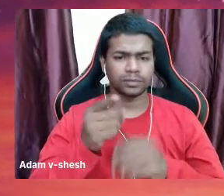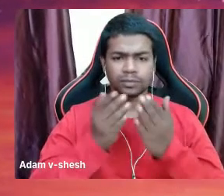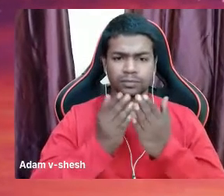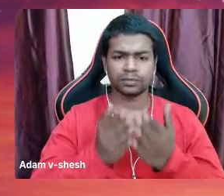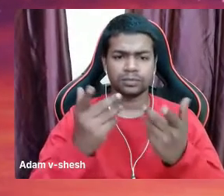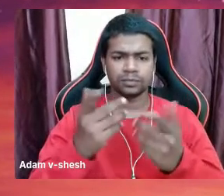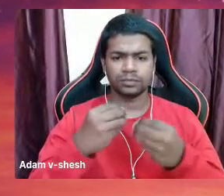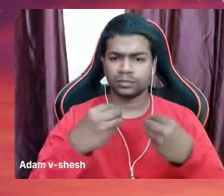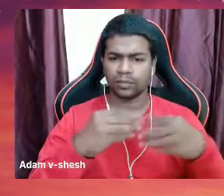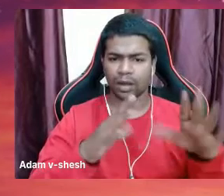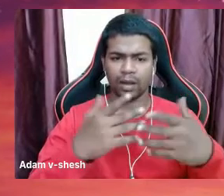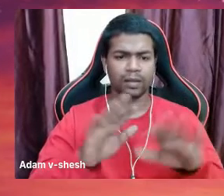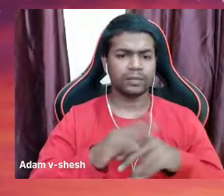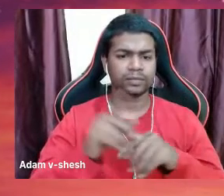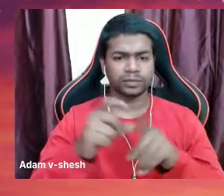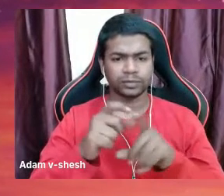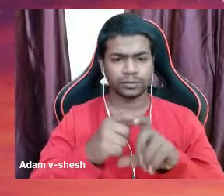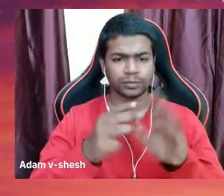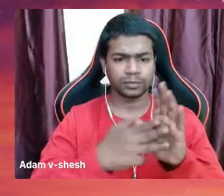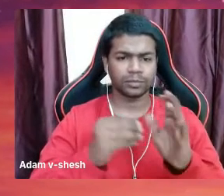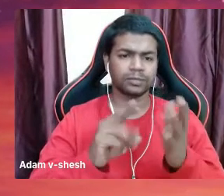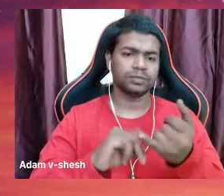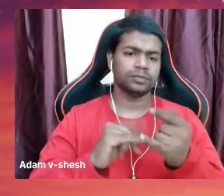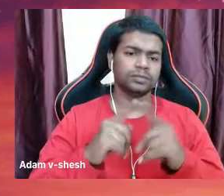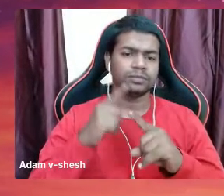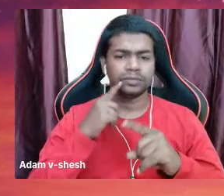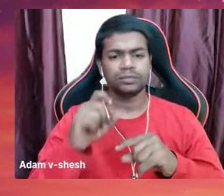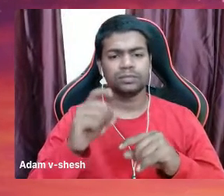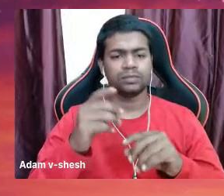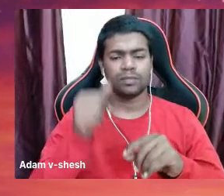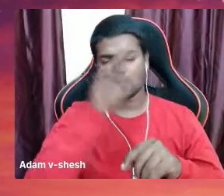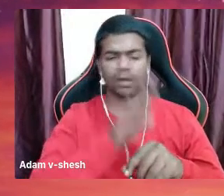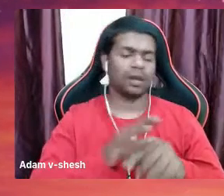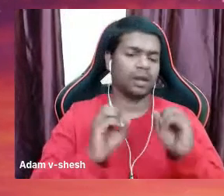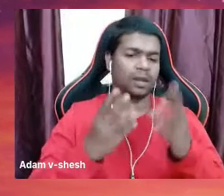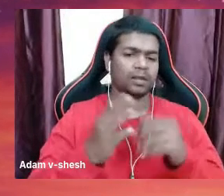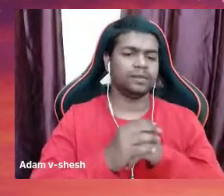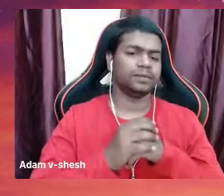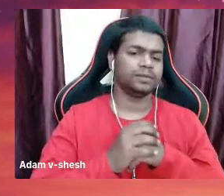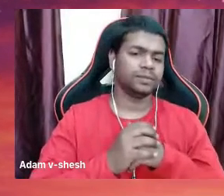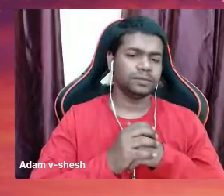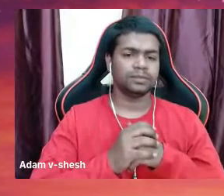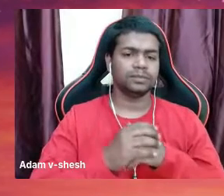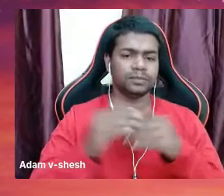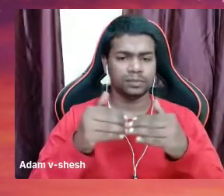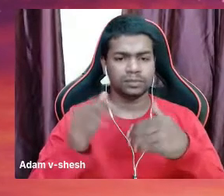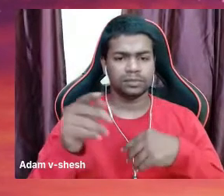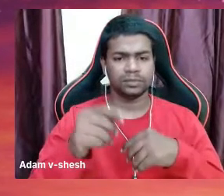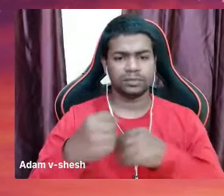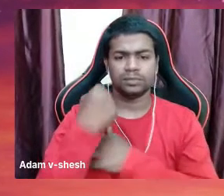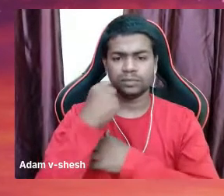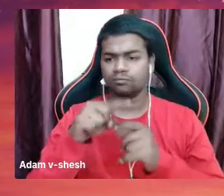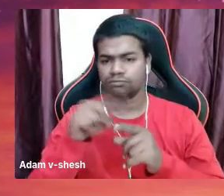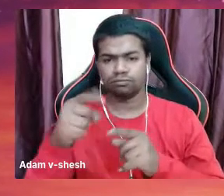sailed now. The domestic capital participation in Indian startup ecosystem, it is just going to go from strength to